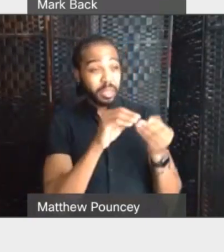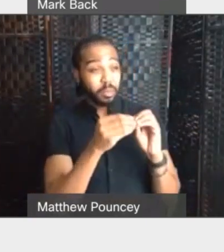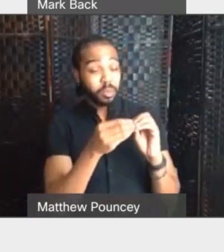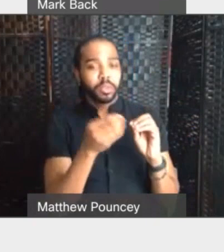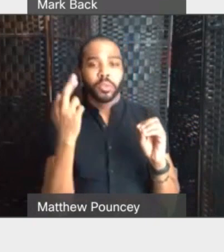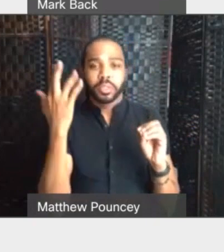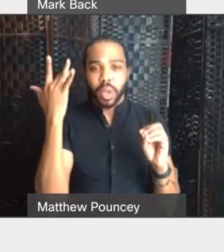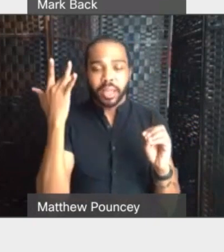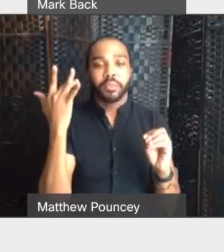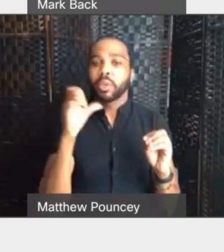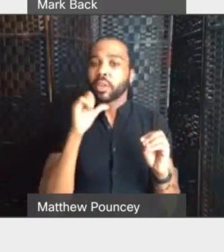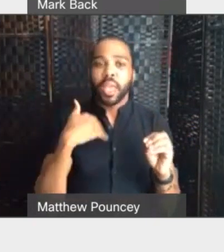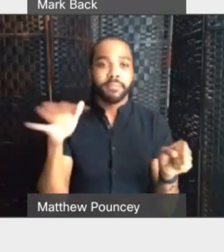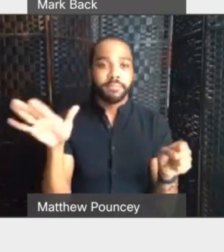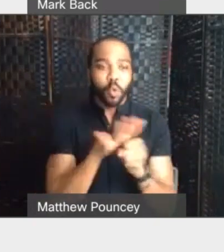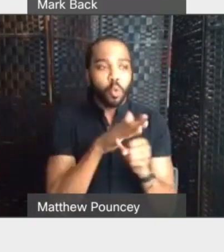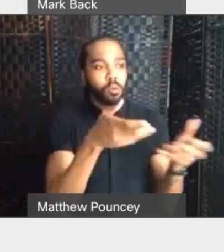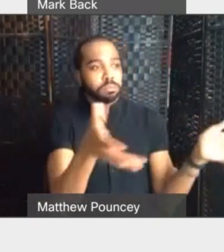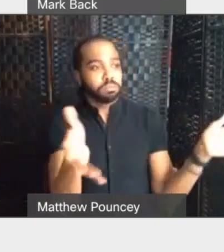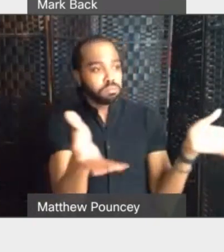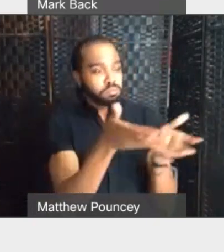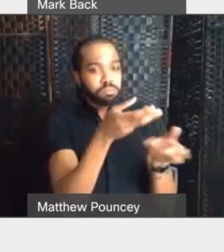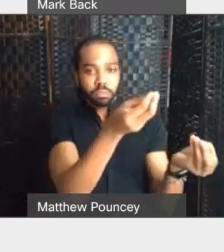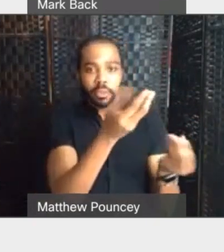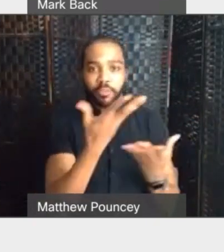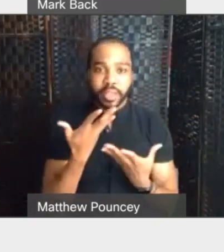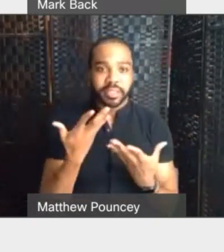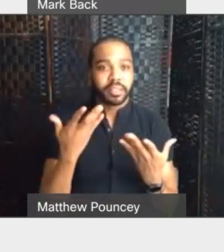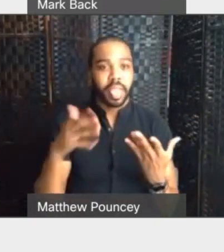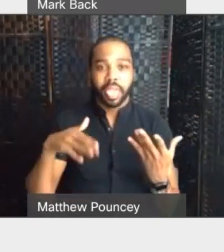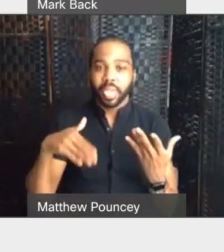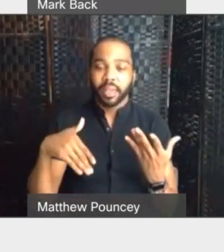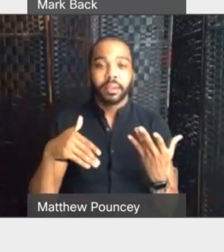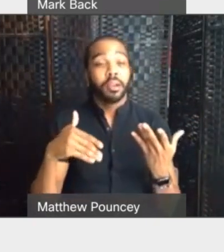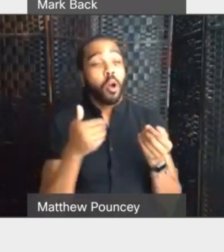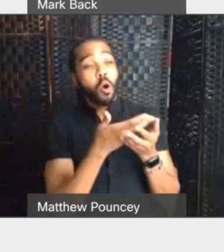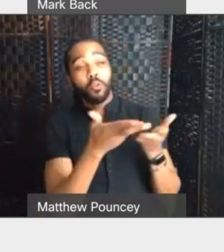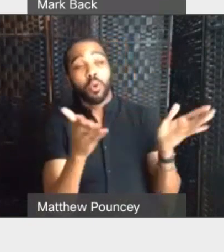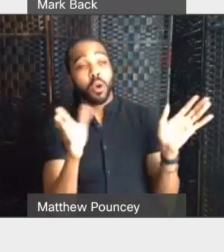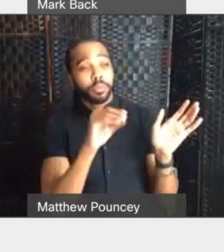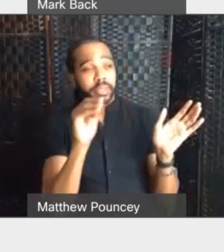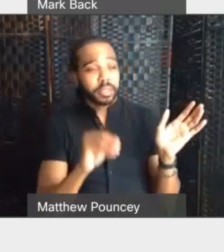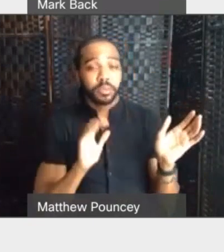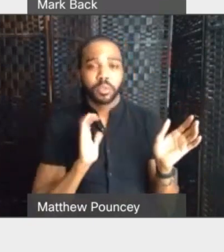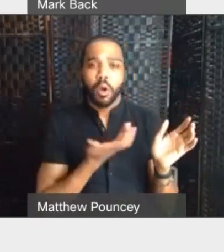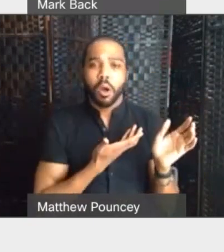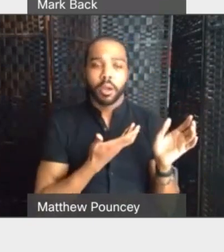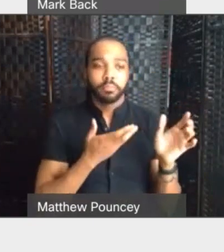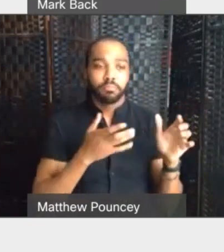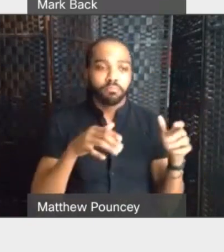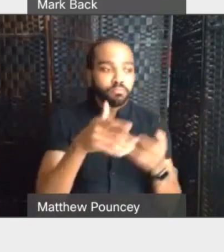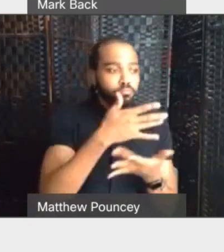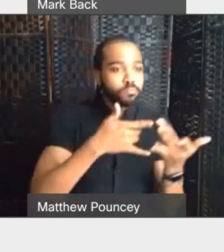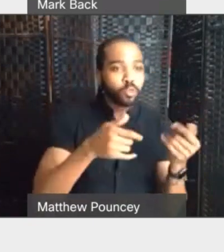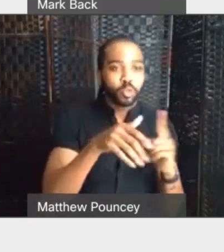reporting yet. And so, an overall percentage in our congregate settings